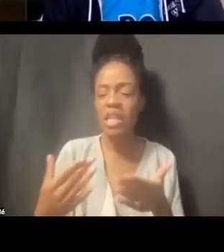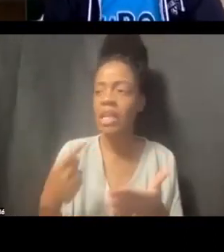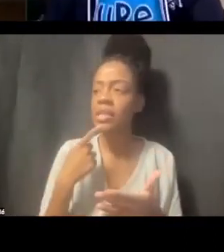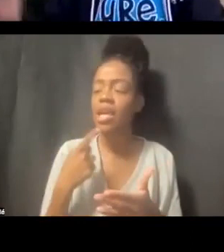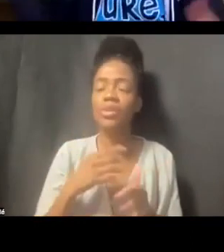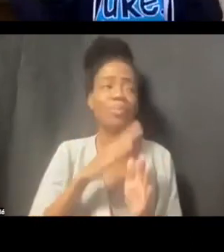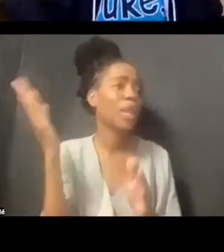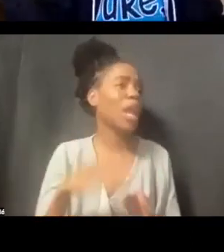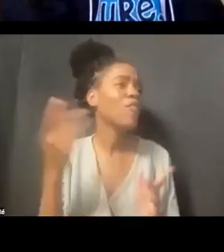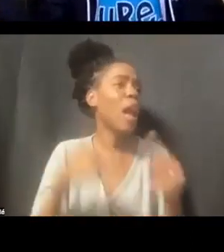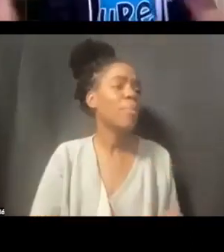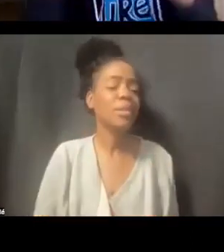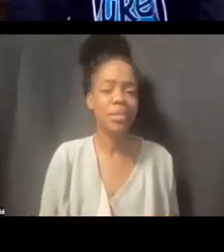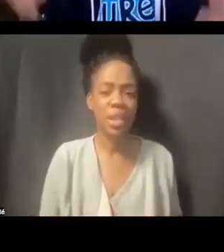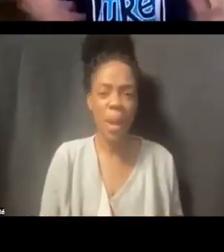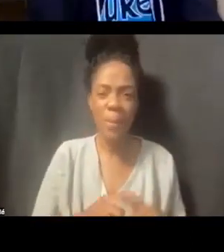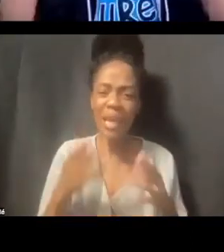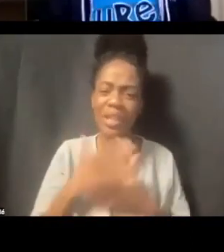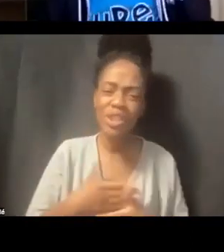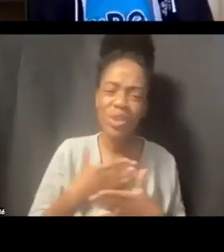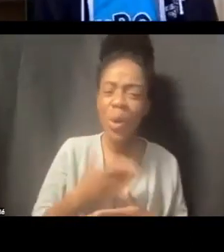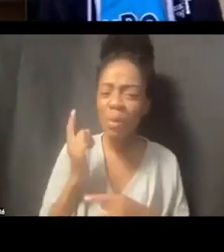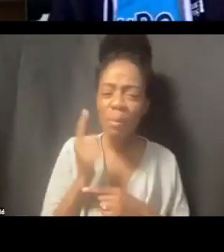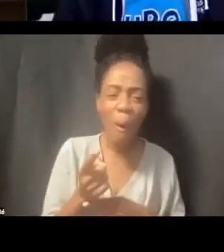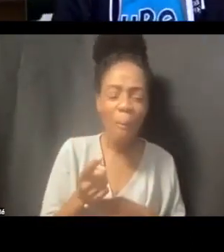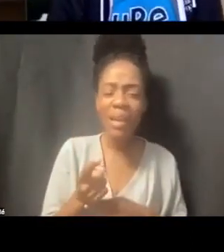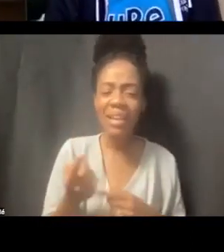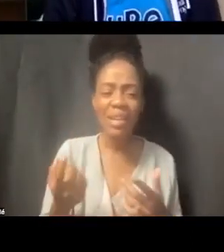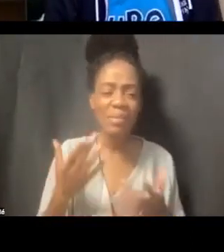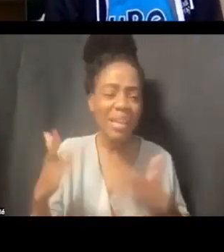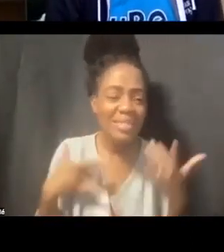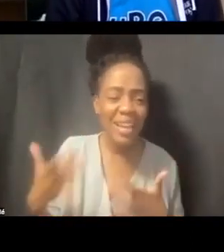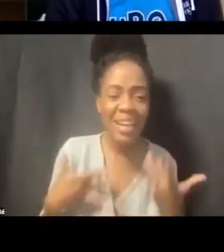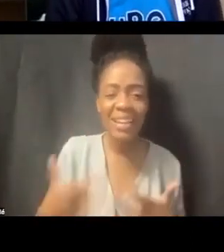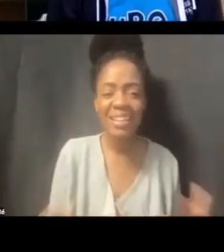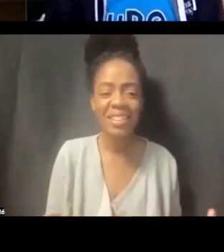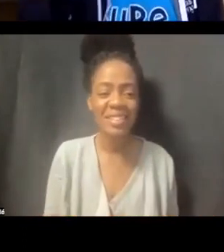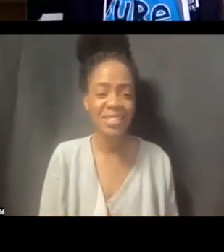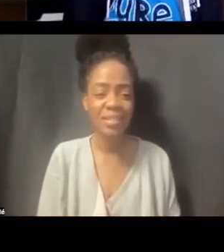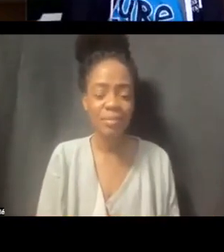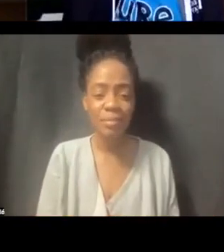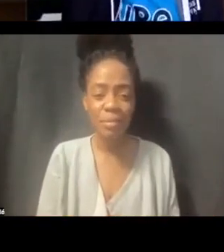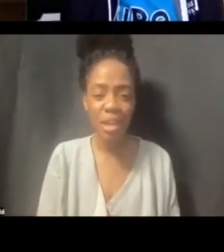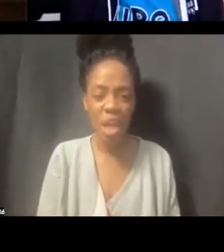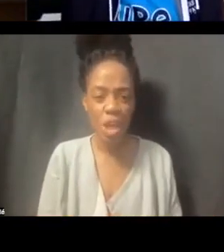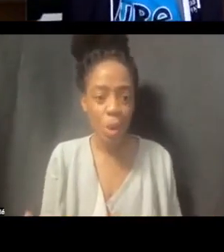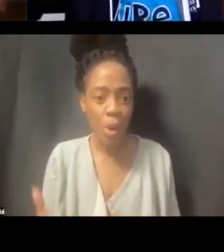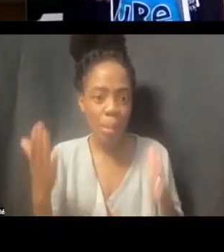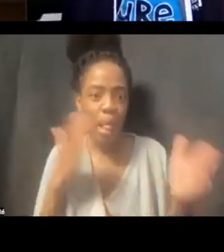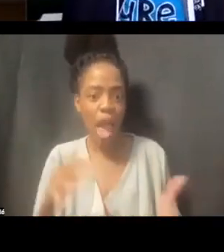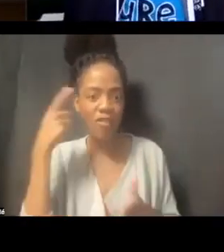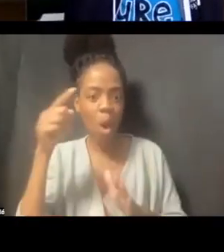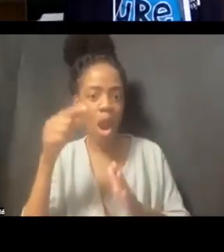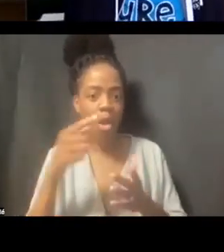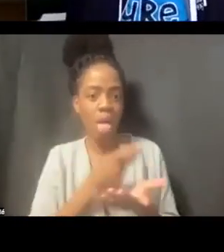I'm like, no, enjoy the moment. Live in the moment. Be excited. You know, don't plan for failure later on. When